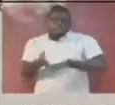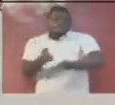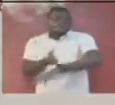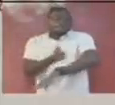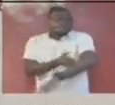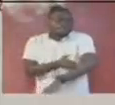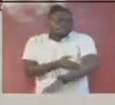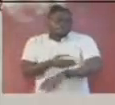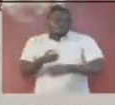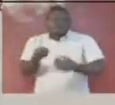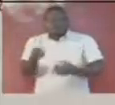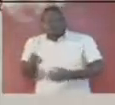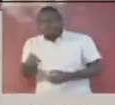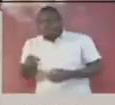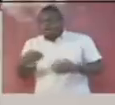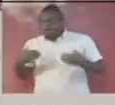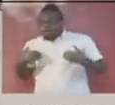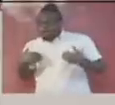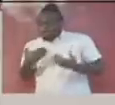in a little bit.